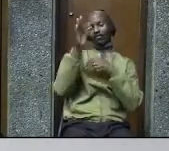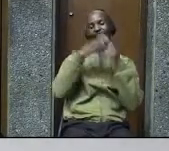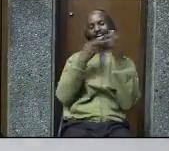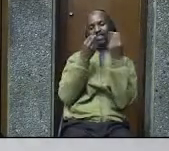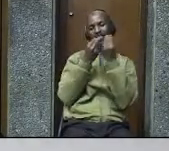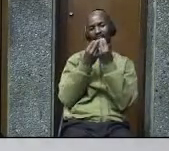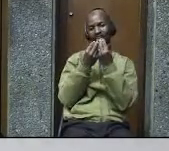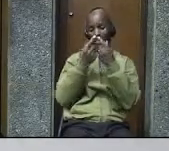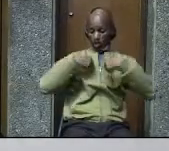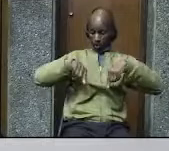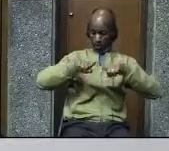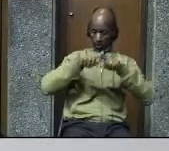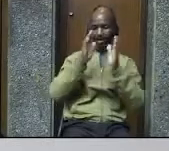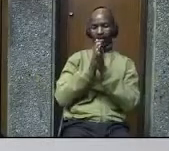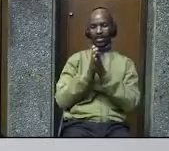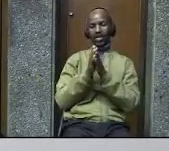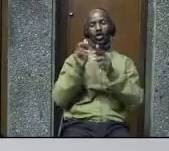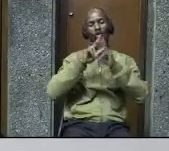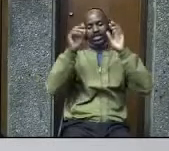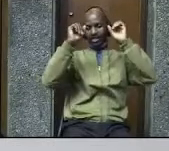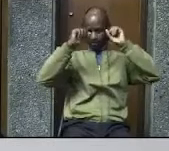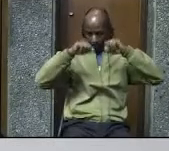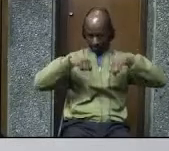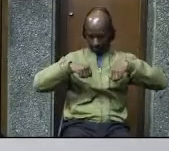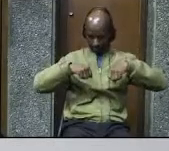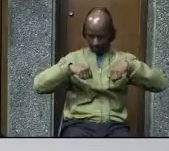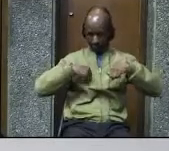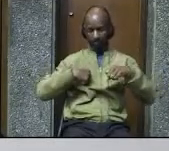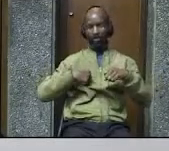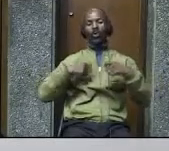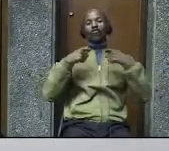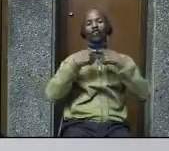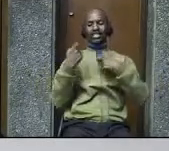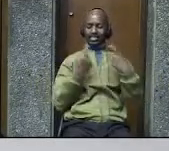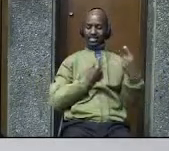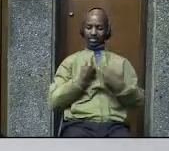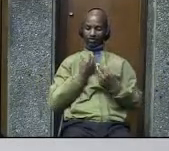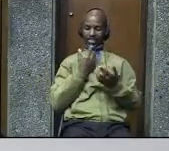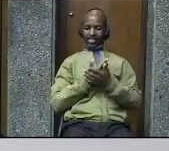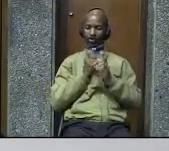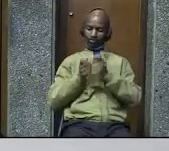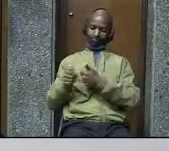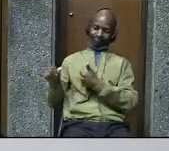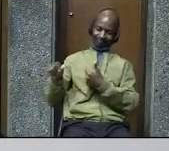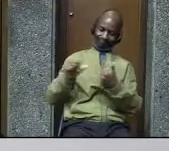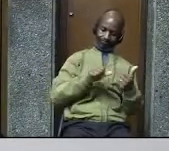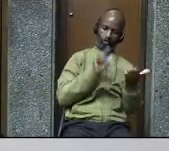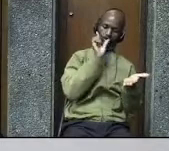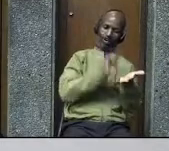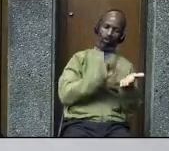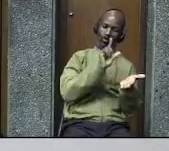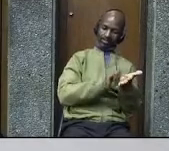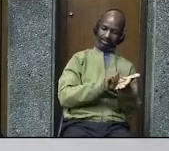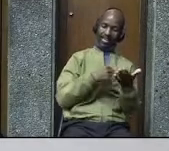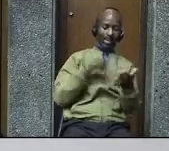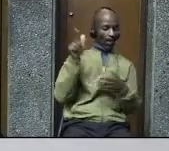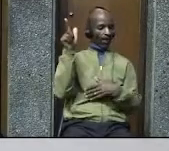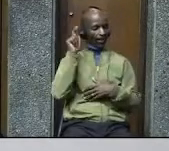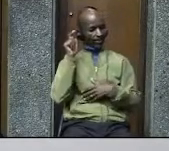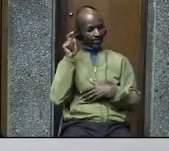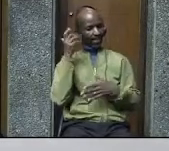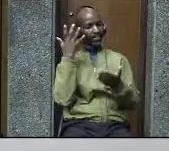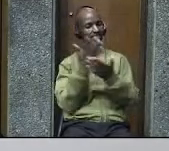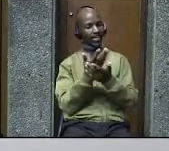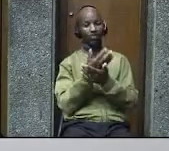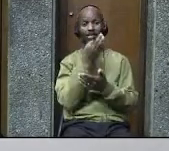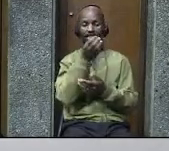that we, amongst ourselves, when we don't agree, when we fight amongst ourselves, we can quickly go back to the recordings and listen exactly